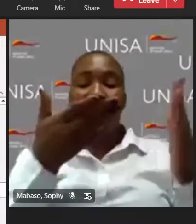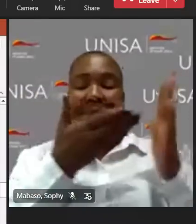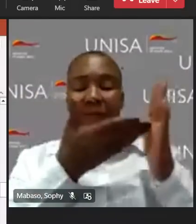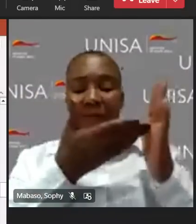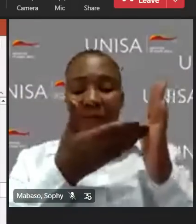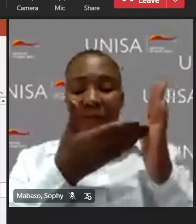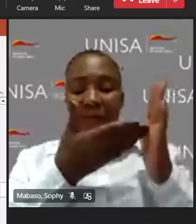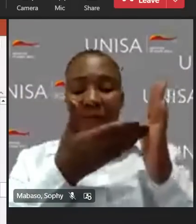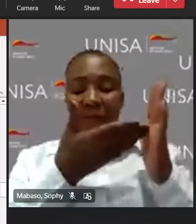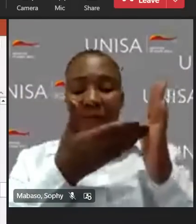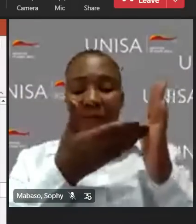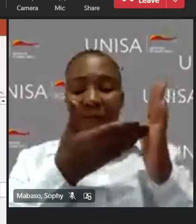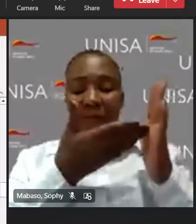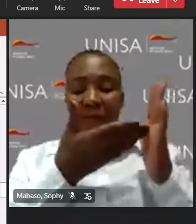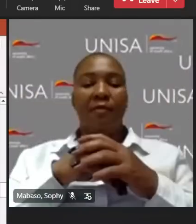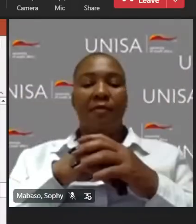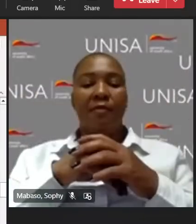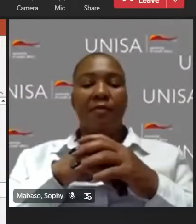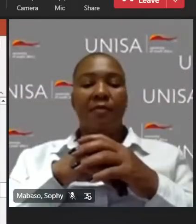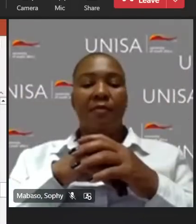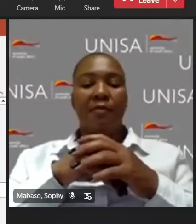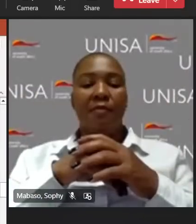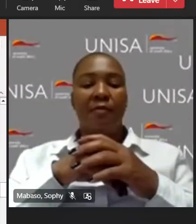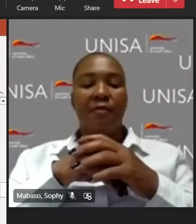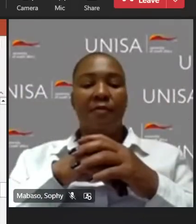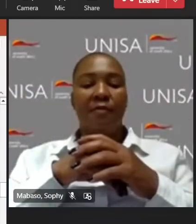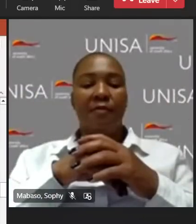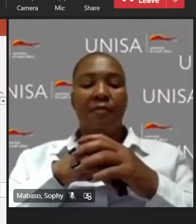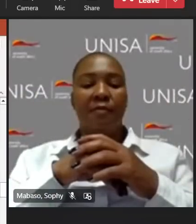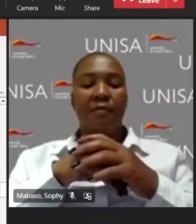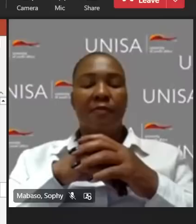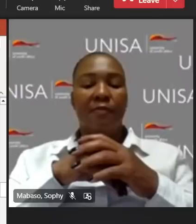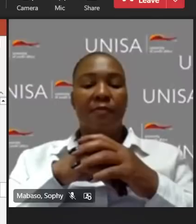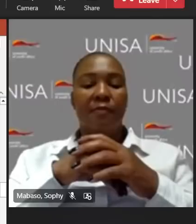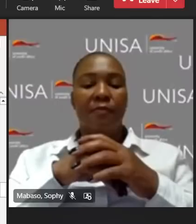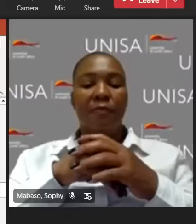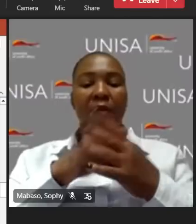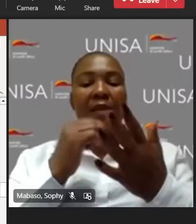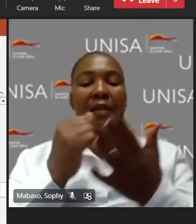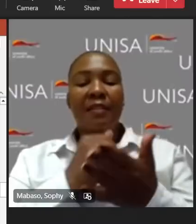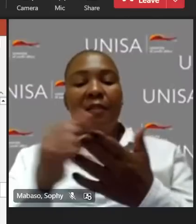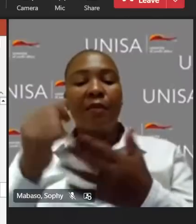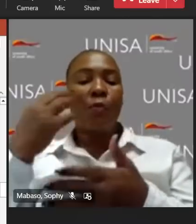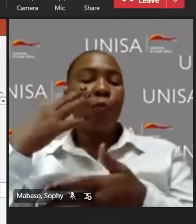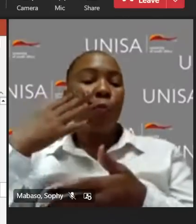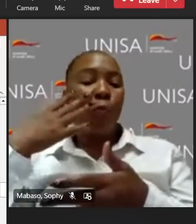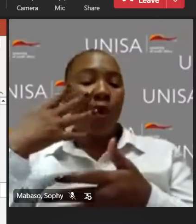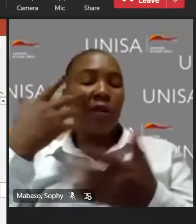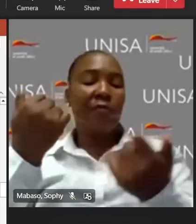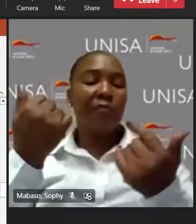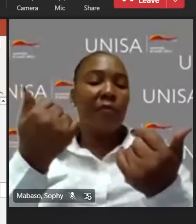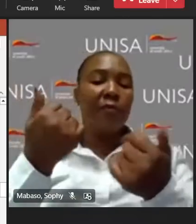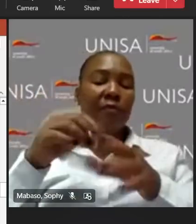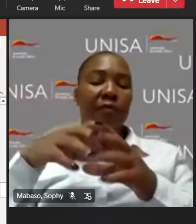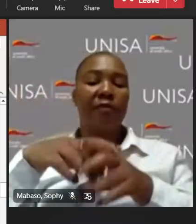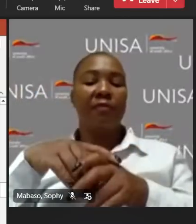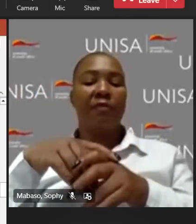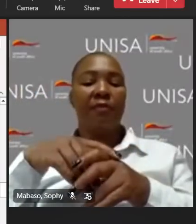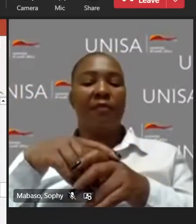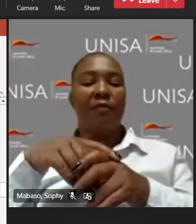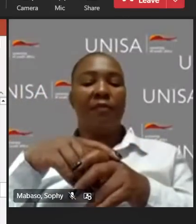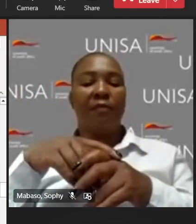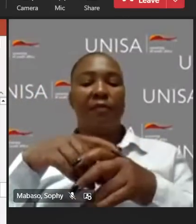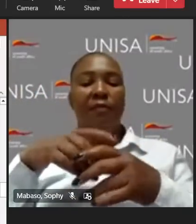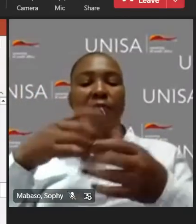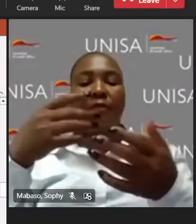after your registration. So we've got the 31st of May, we've got the 31st of March, we've got 15th